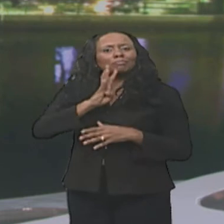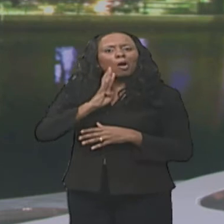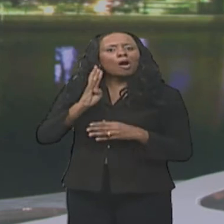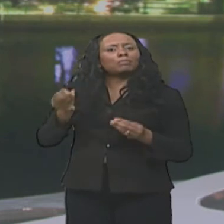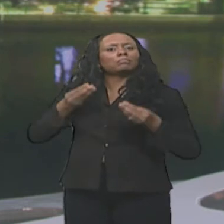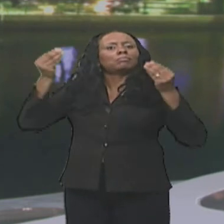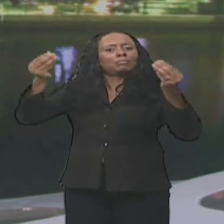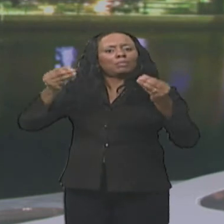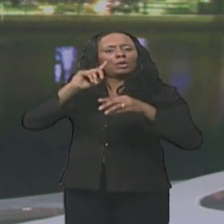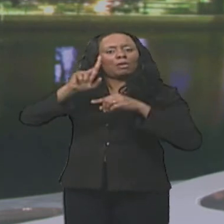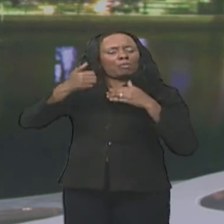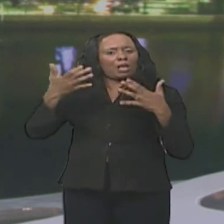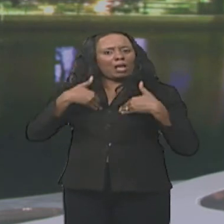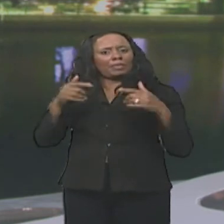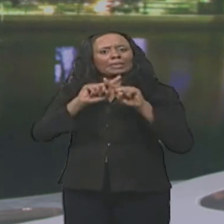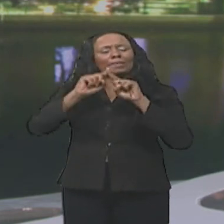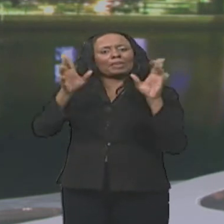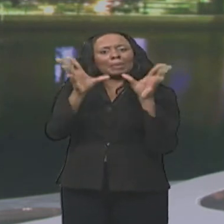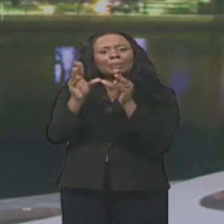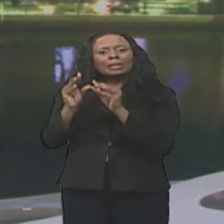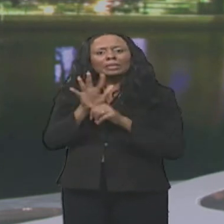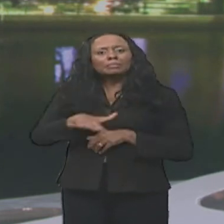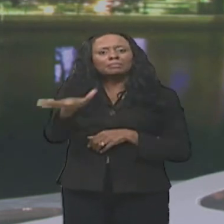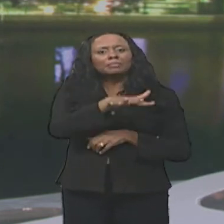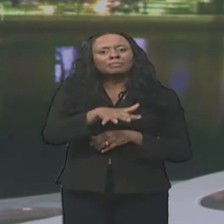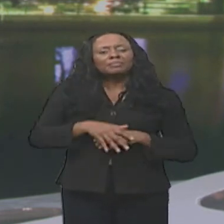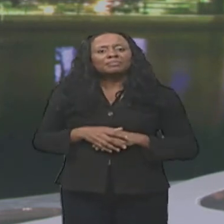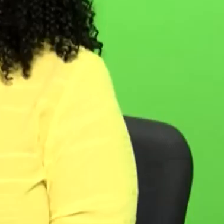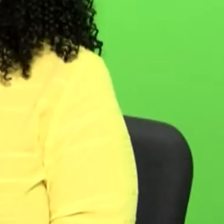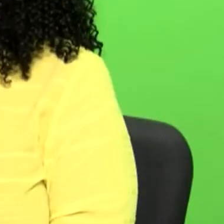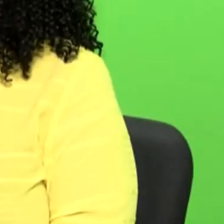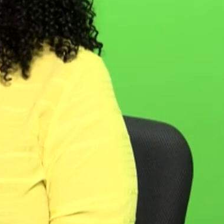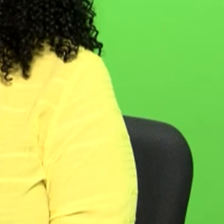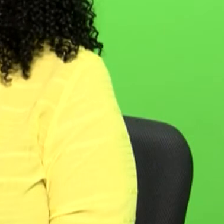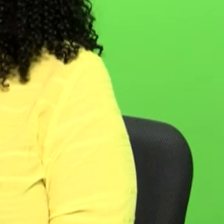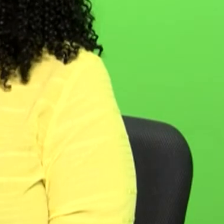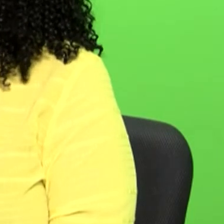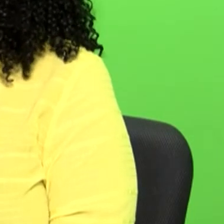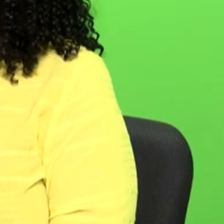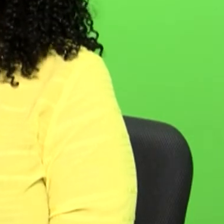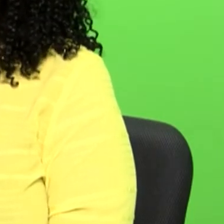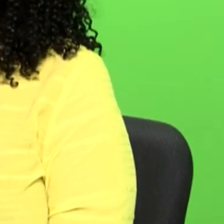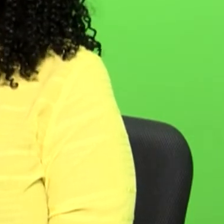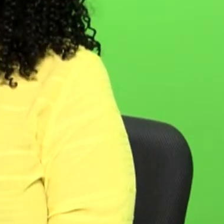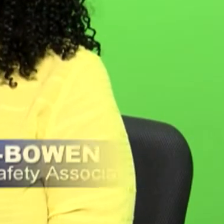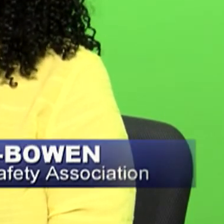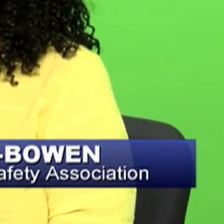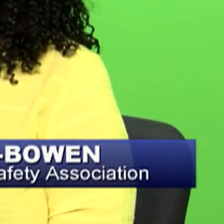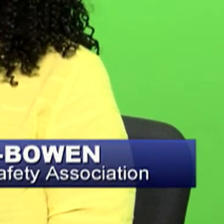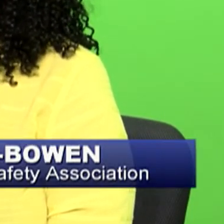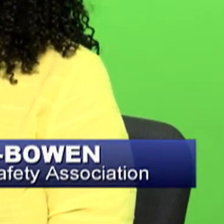address the issue during a series of town hall meetings. The first being April the 12th at the Princess